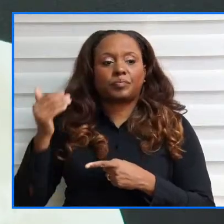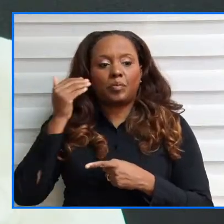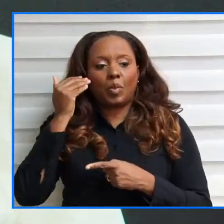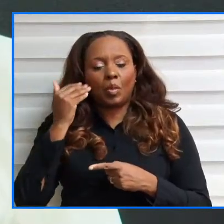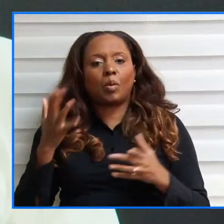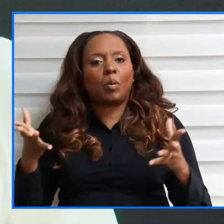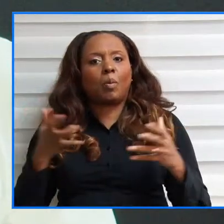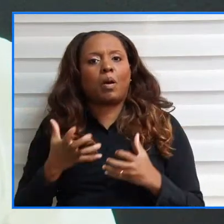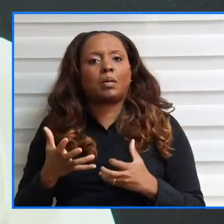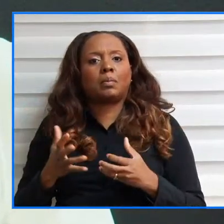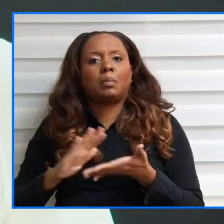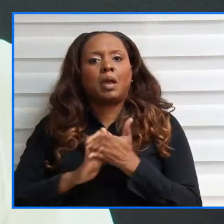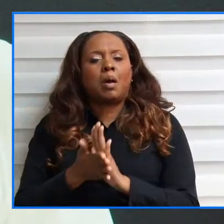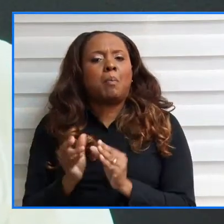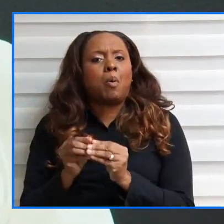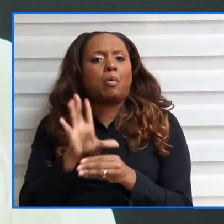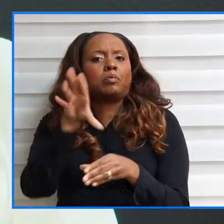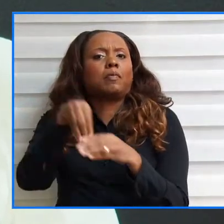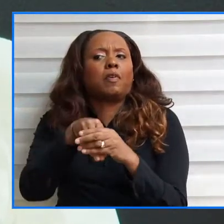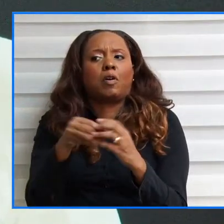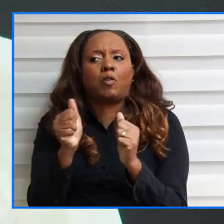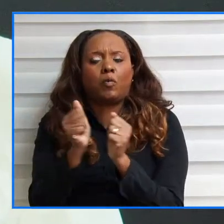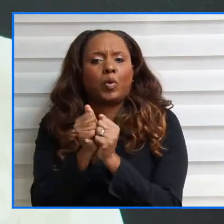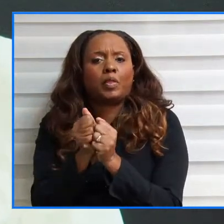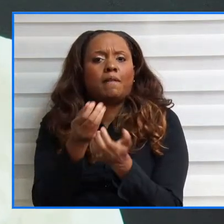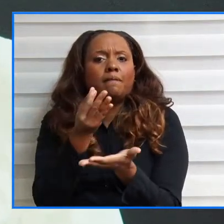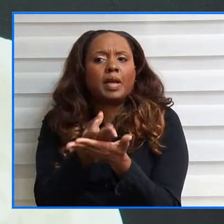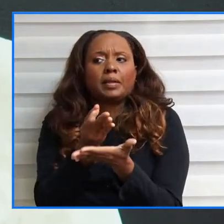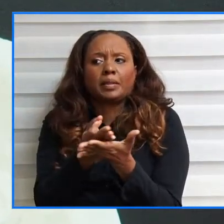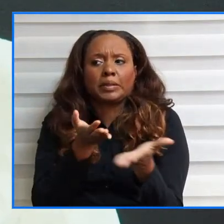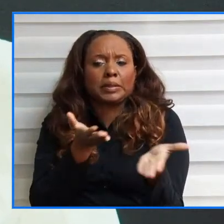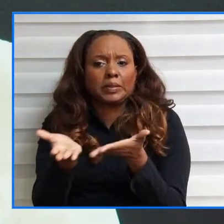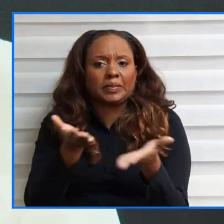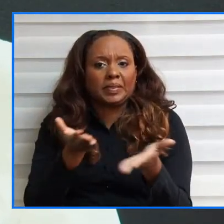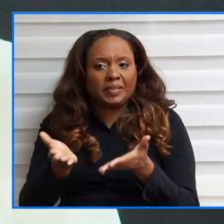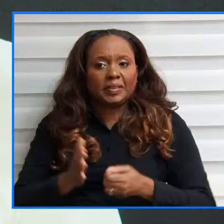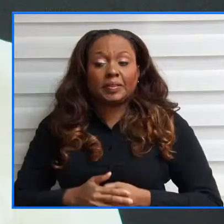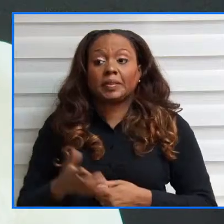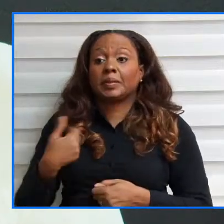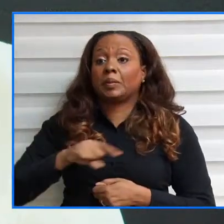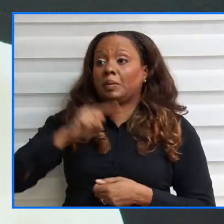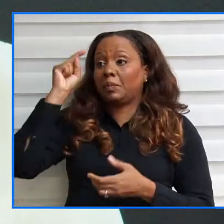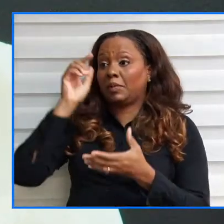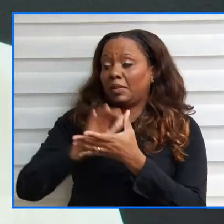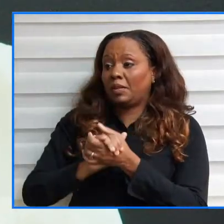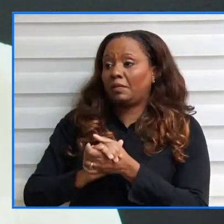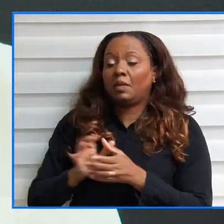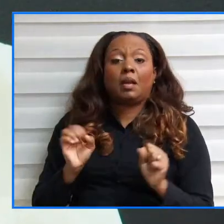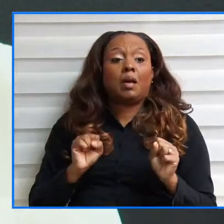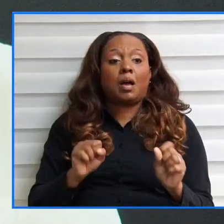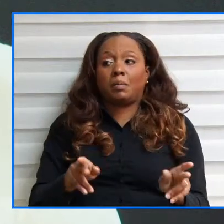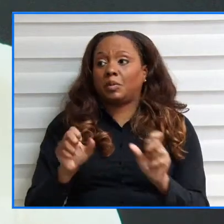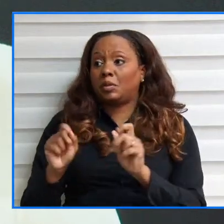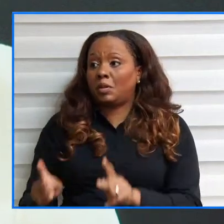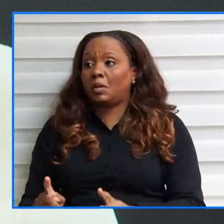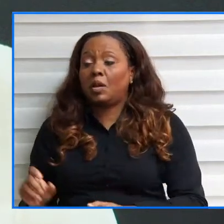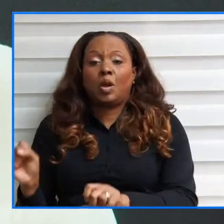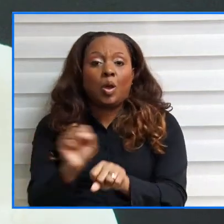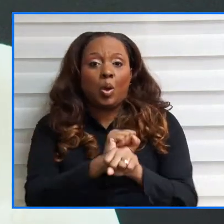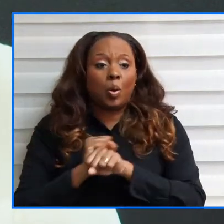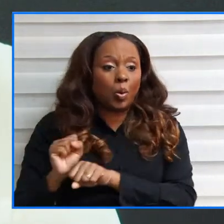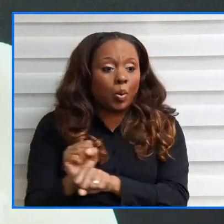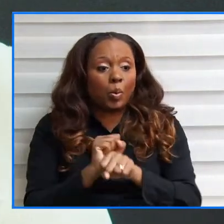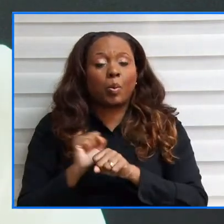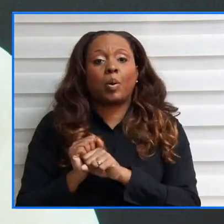Africa, and therefore we believe that for both jurisdictions, the opportunity to cooperate at the level of